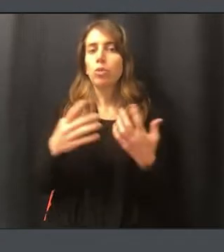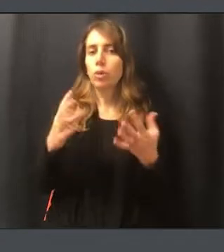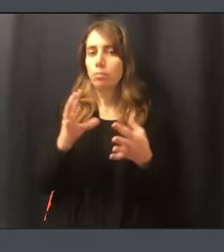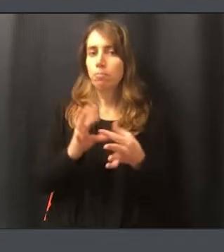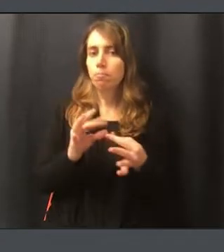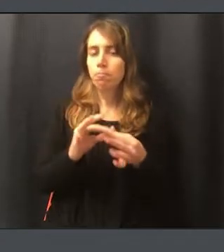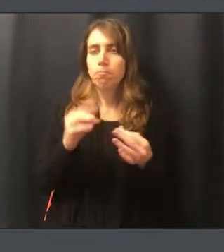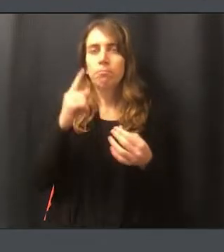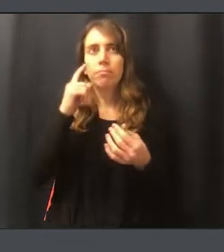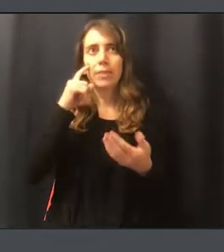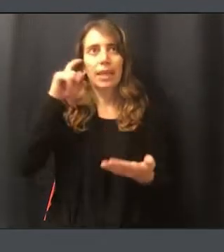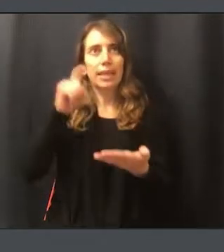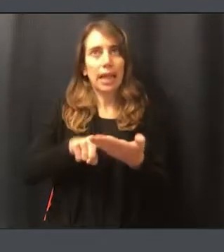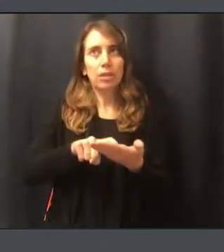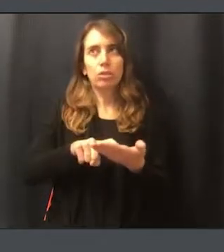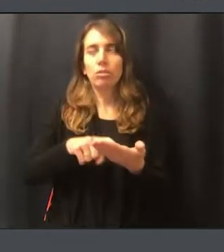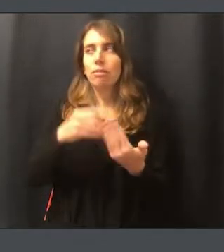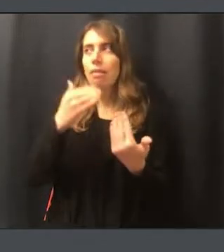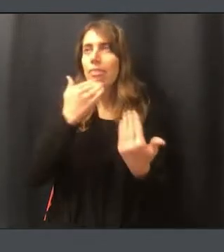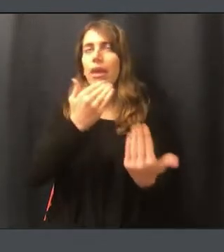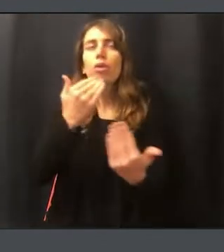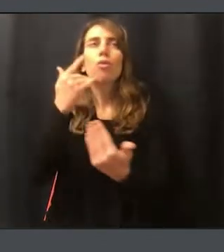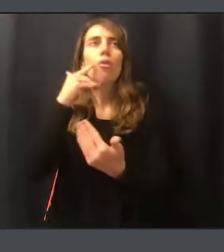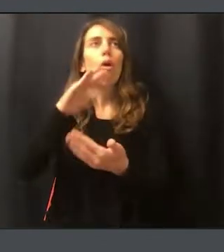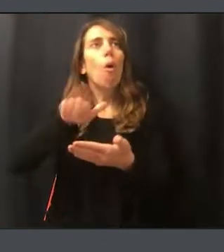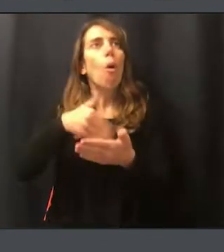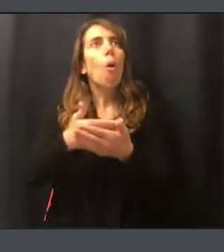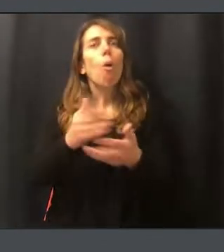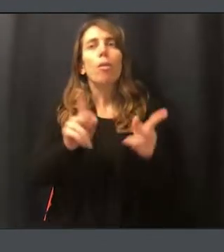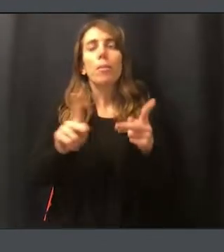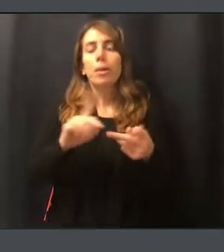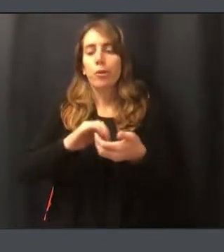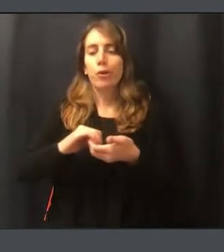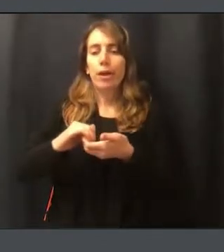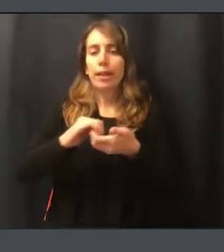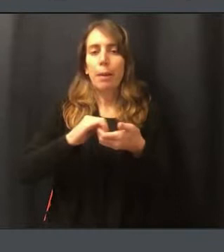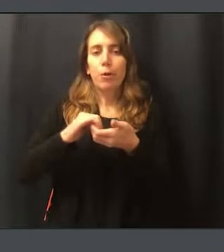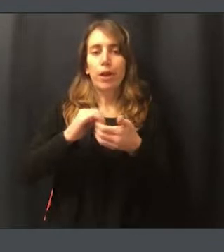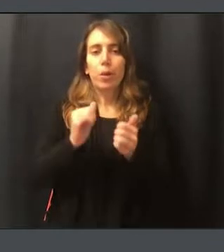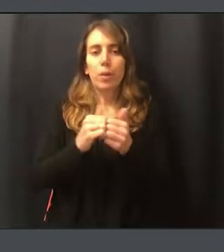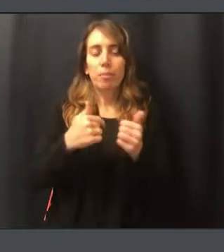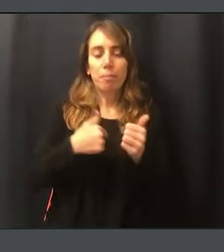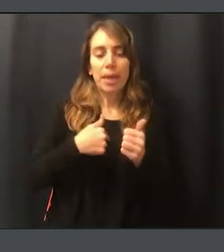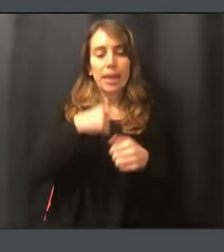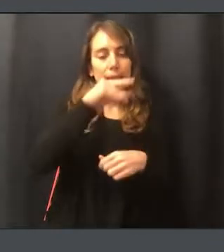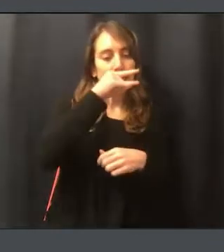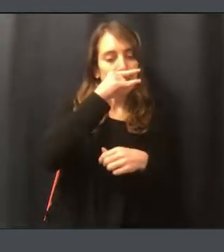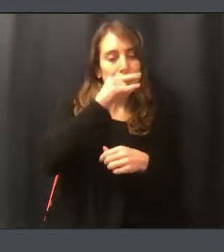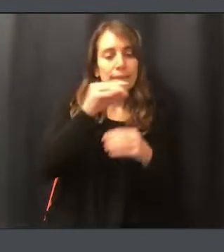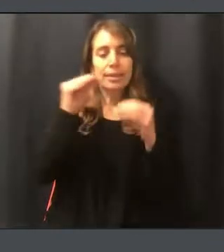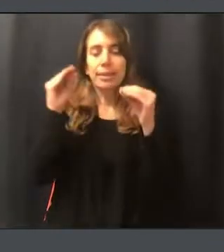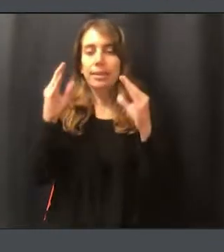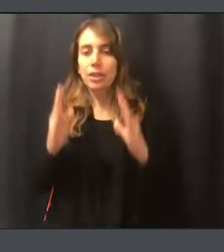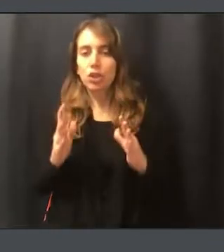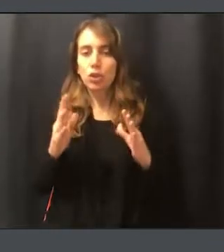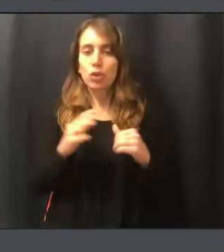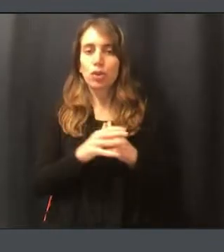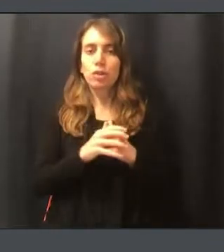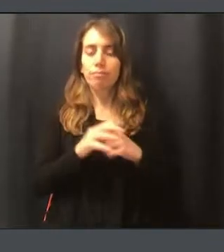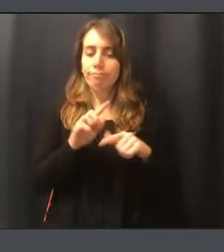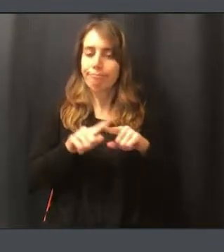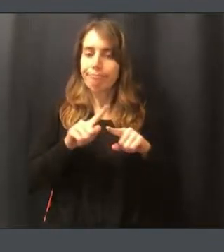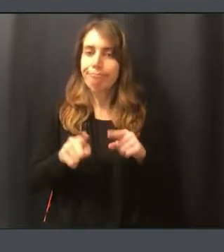Very thankful to everyone in my lab, collaborators, kids and families and teachers who I've worked with, and areas,